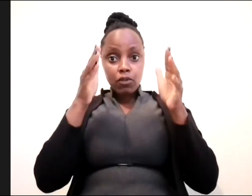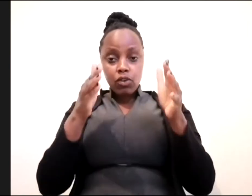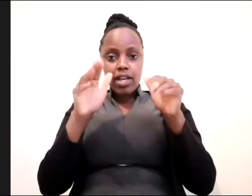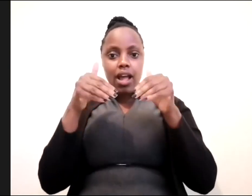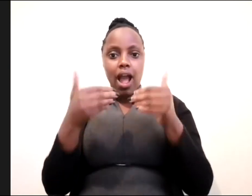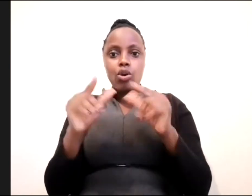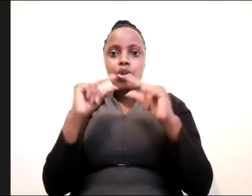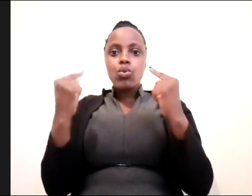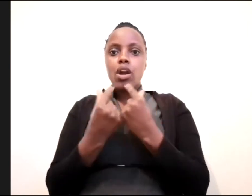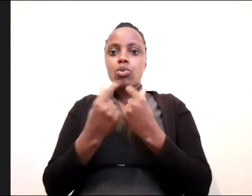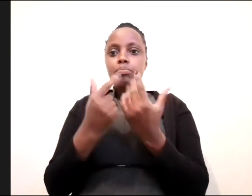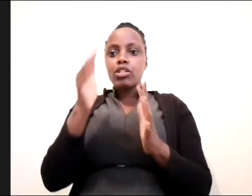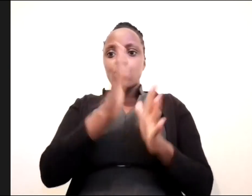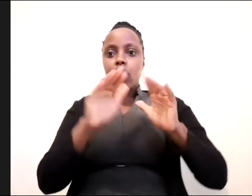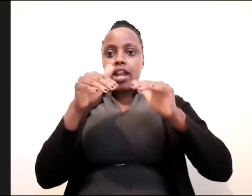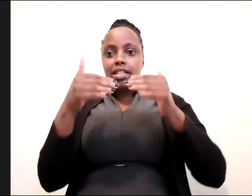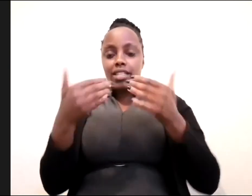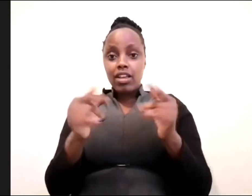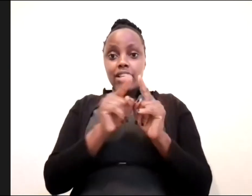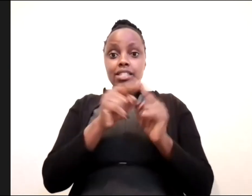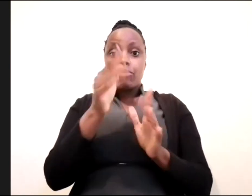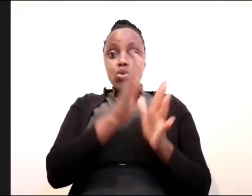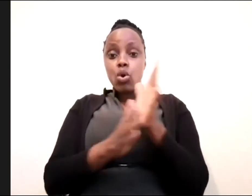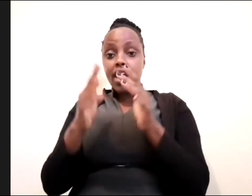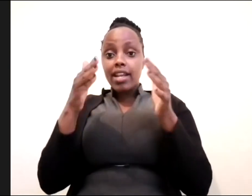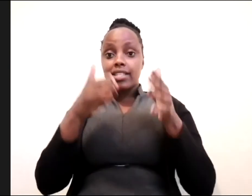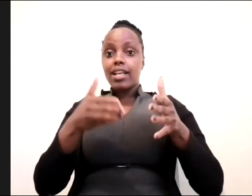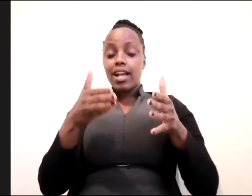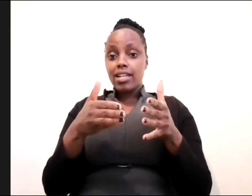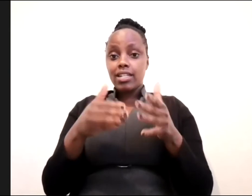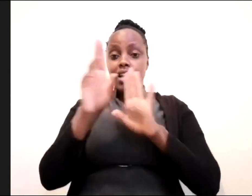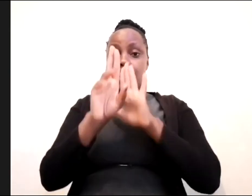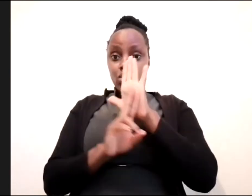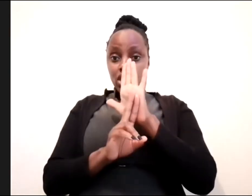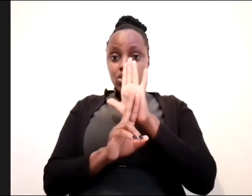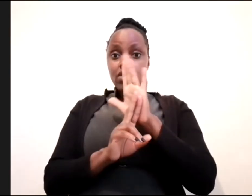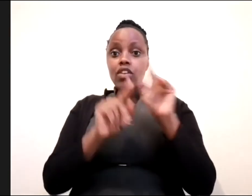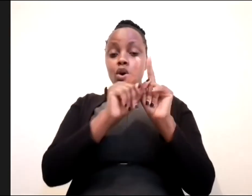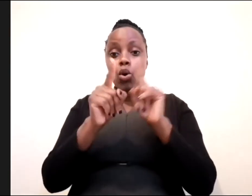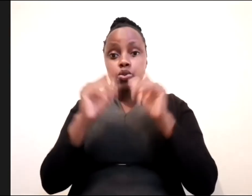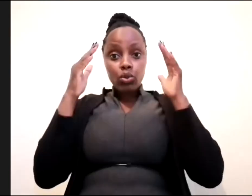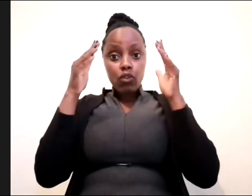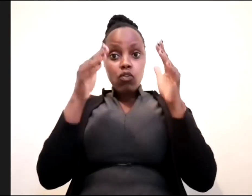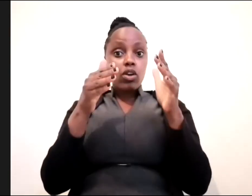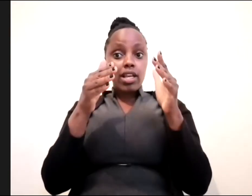is organized, actually organized in the current regulations. Have a look on